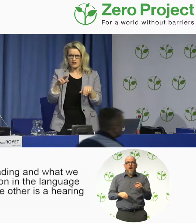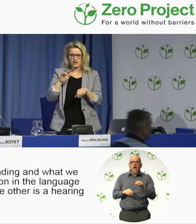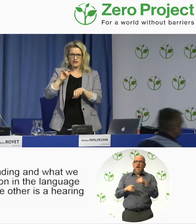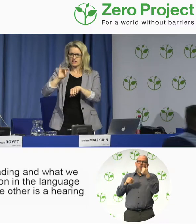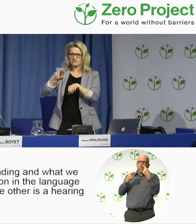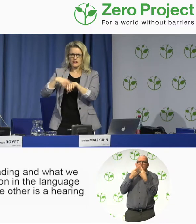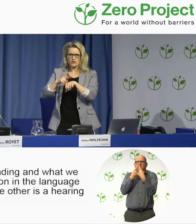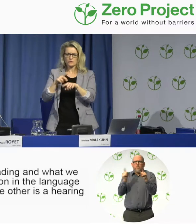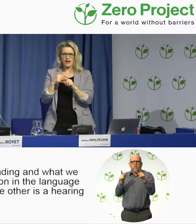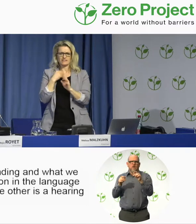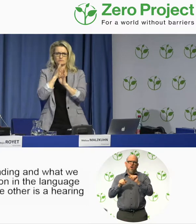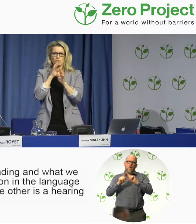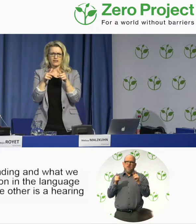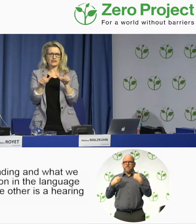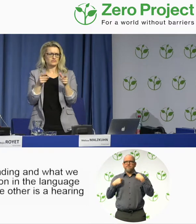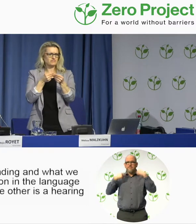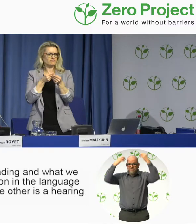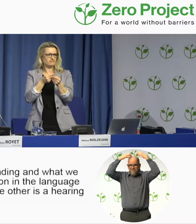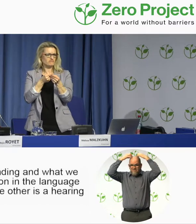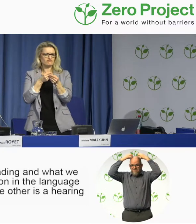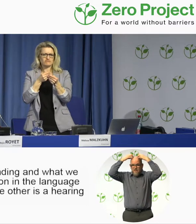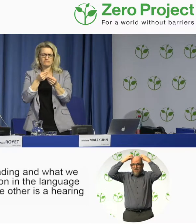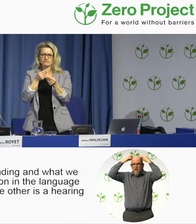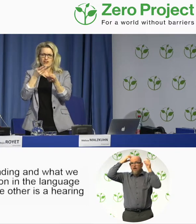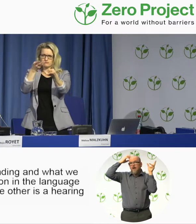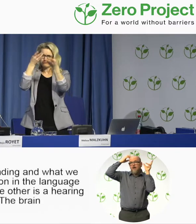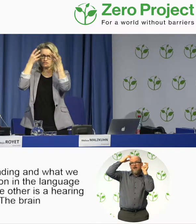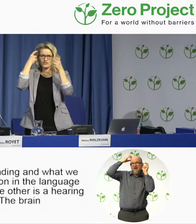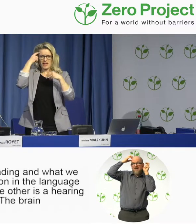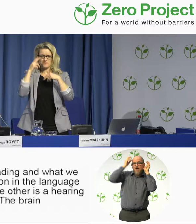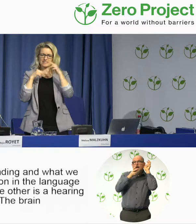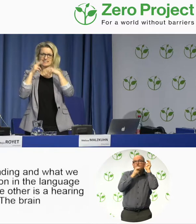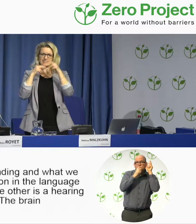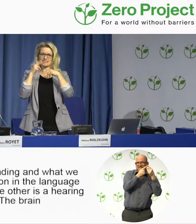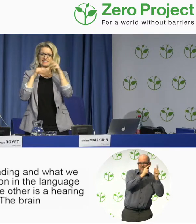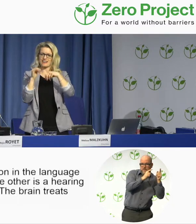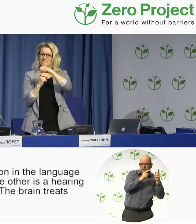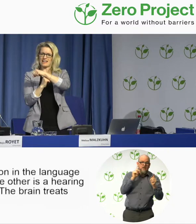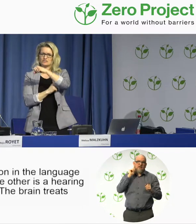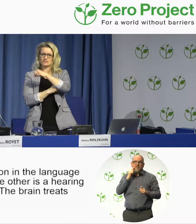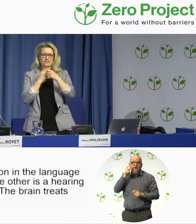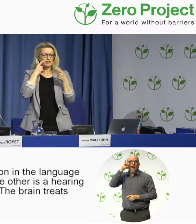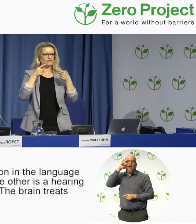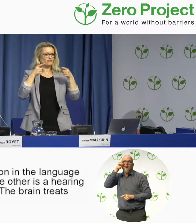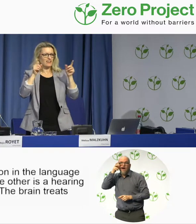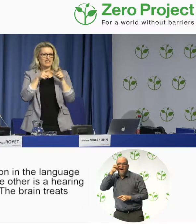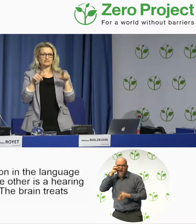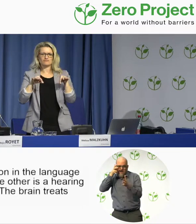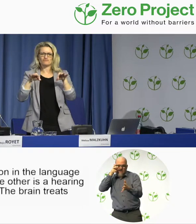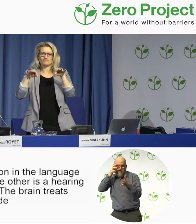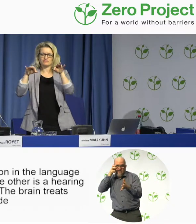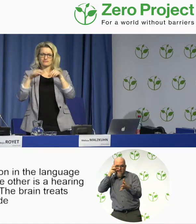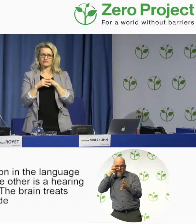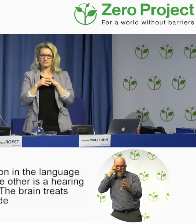space. For signed languages and spoken languages, then, this means that the brain treats both languages equally.